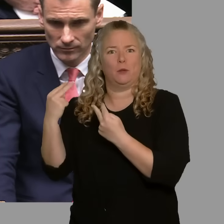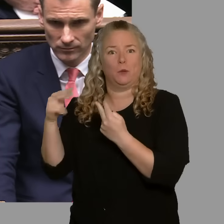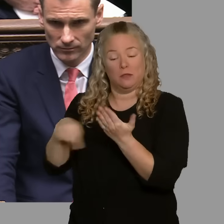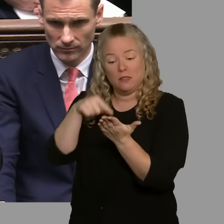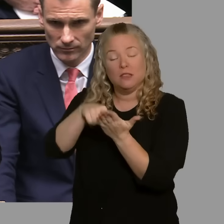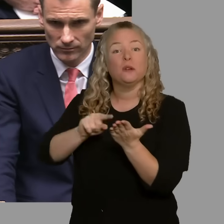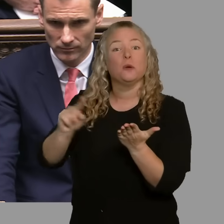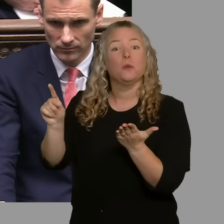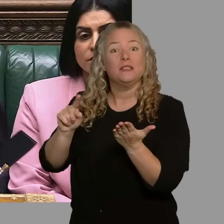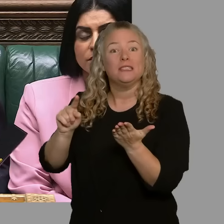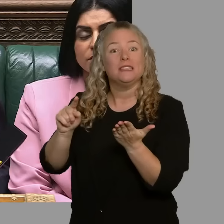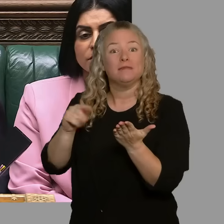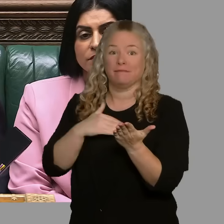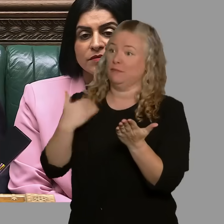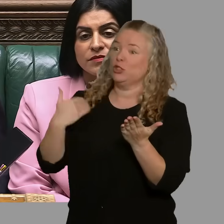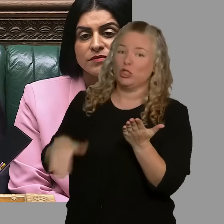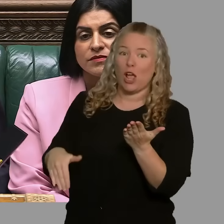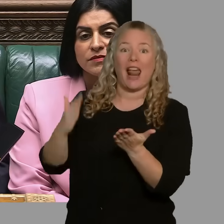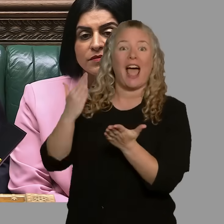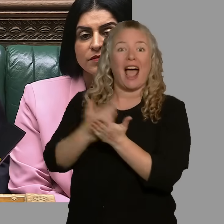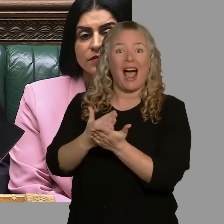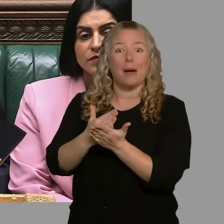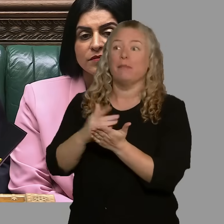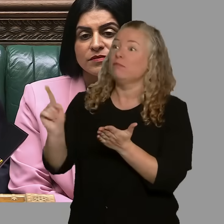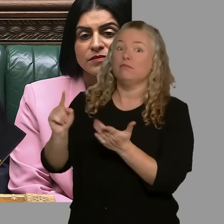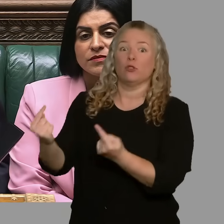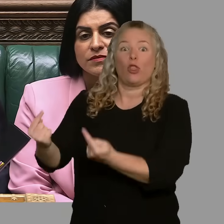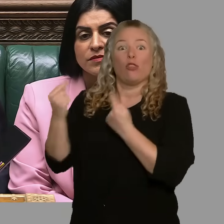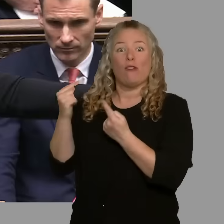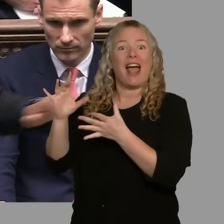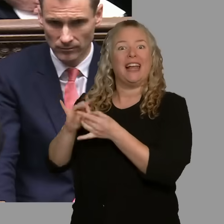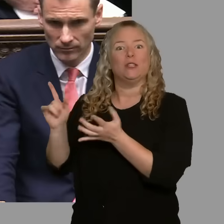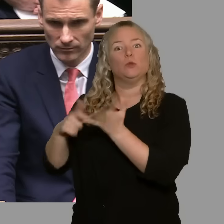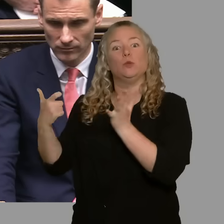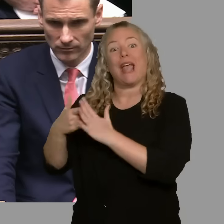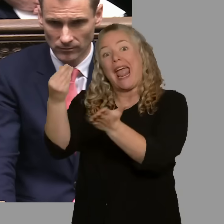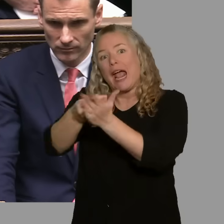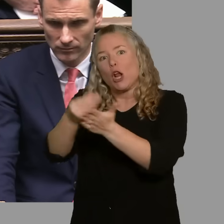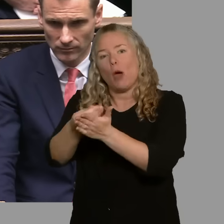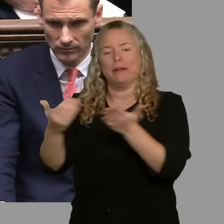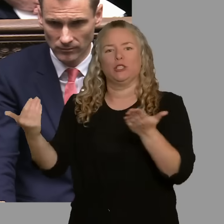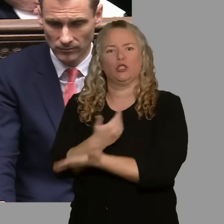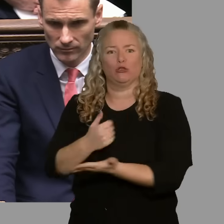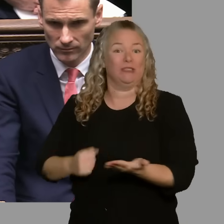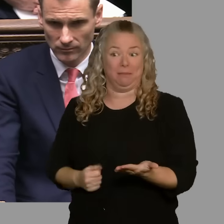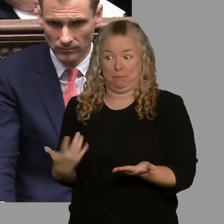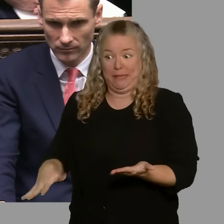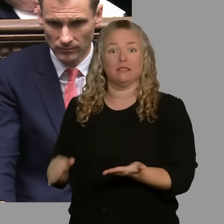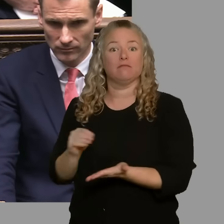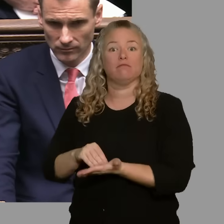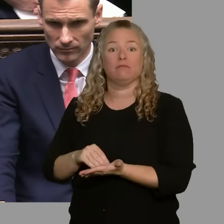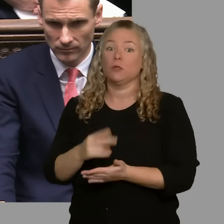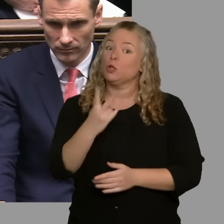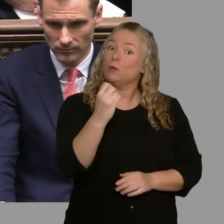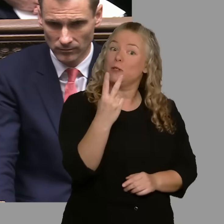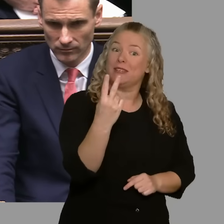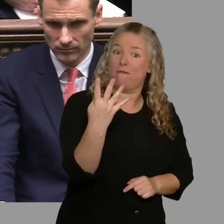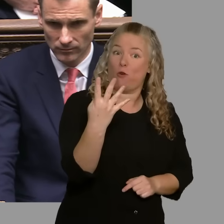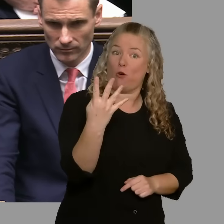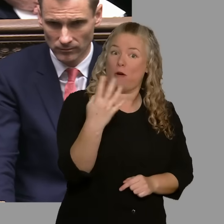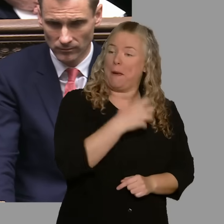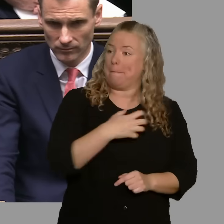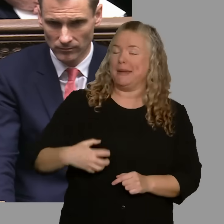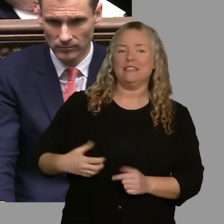from that dispatch box that China poses a threat. But let's leave aside the government. In 2022,